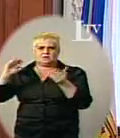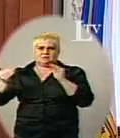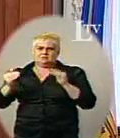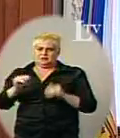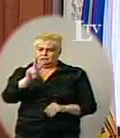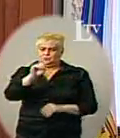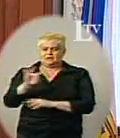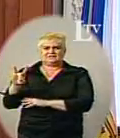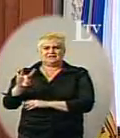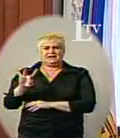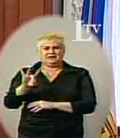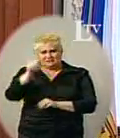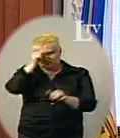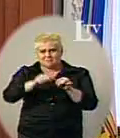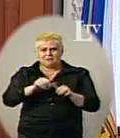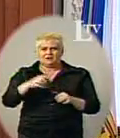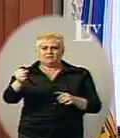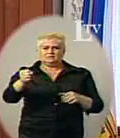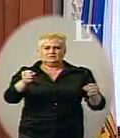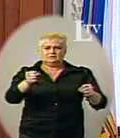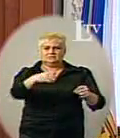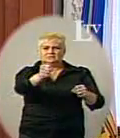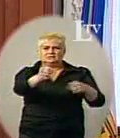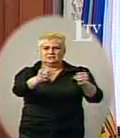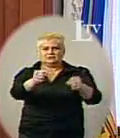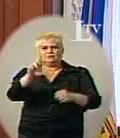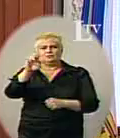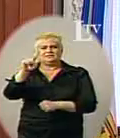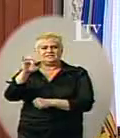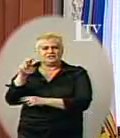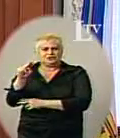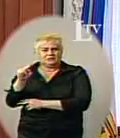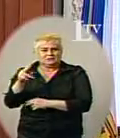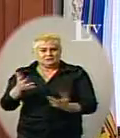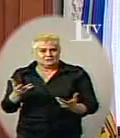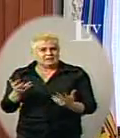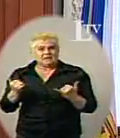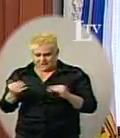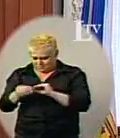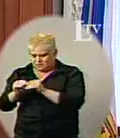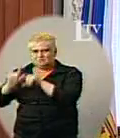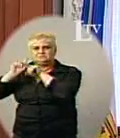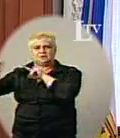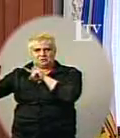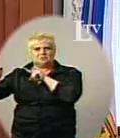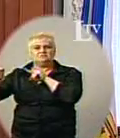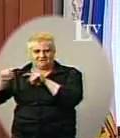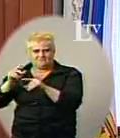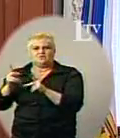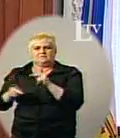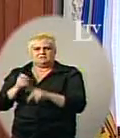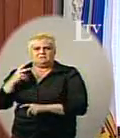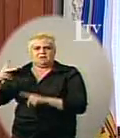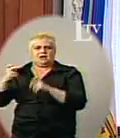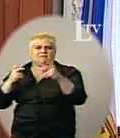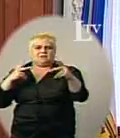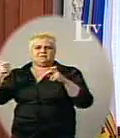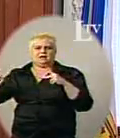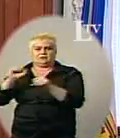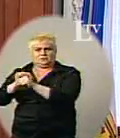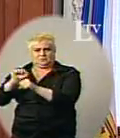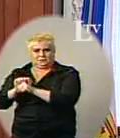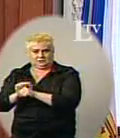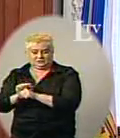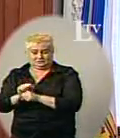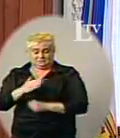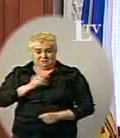news, but my government recognizes there is much more to be done. That's where Jobs